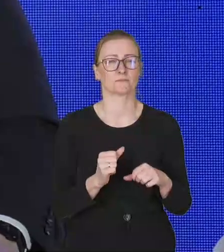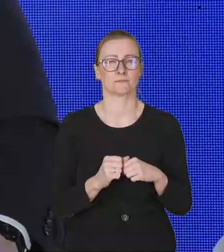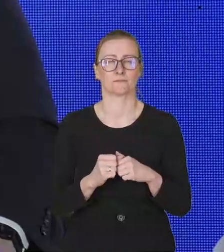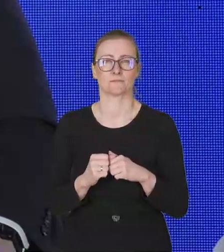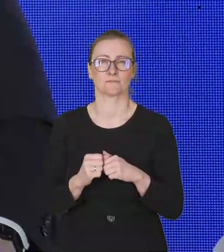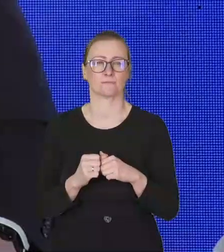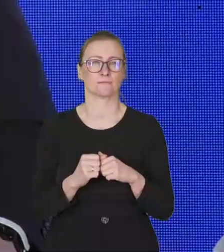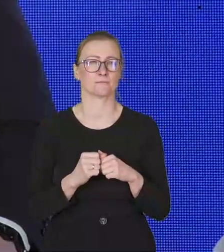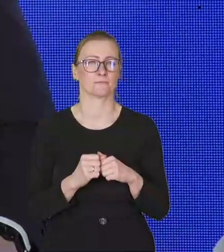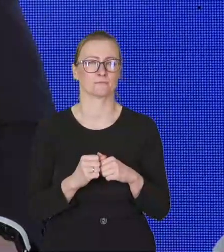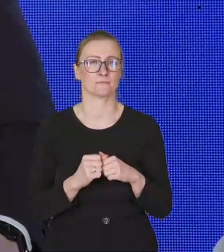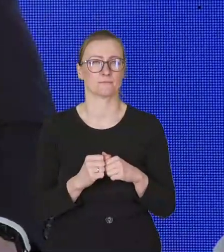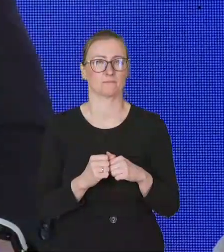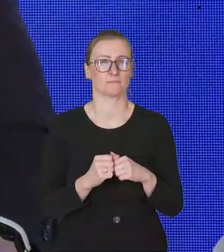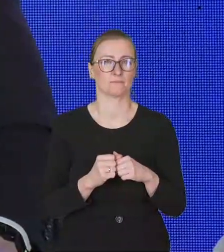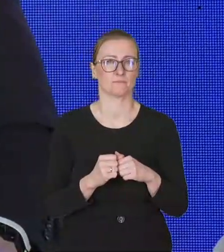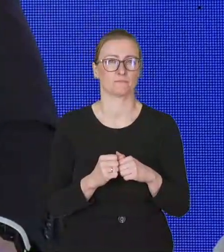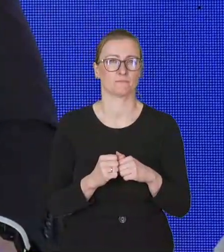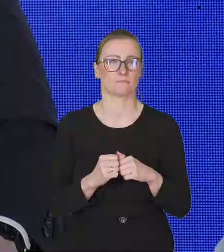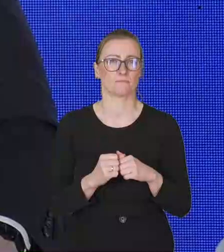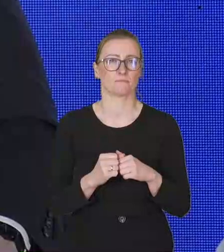it's called I3.